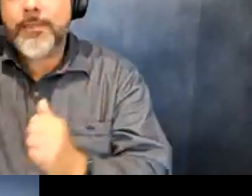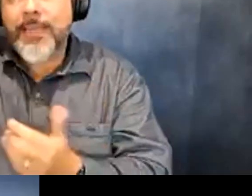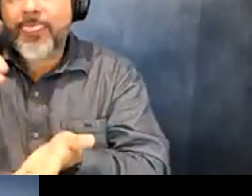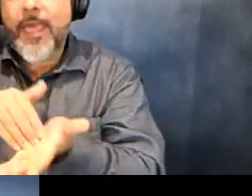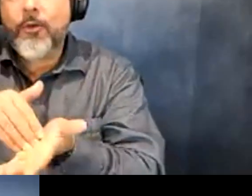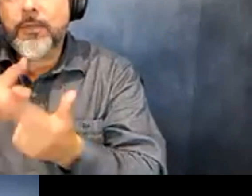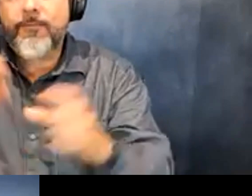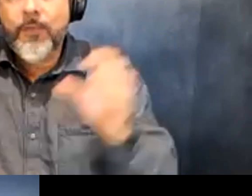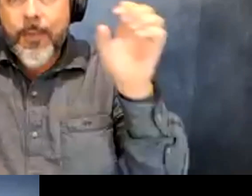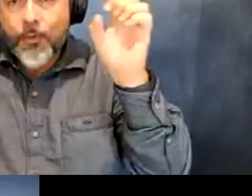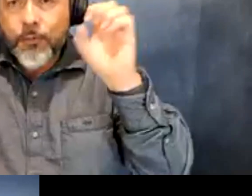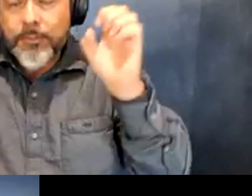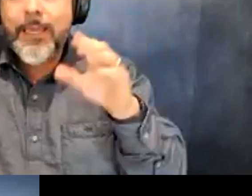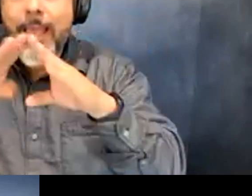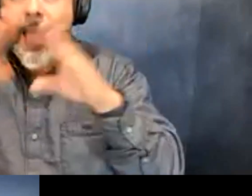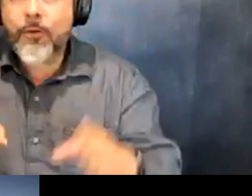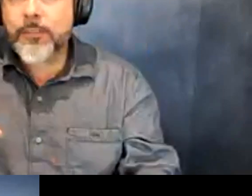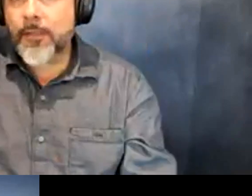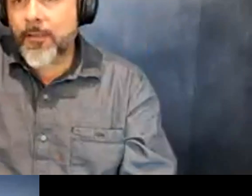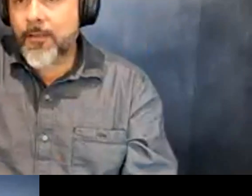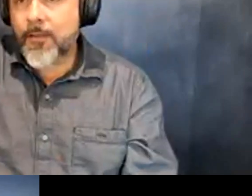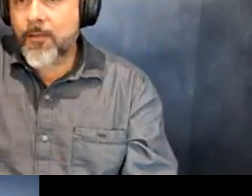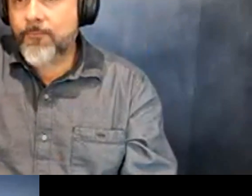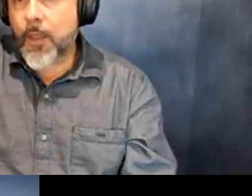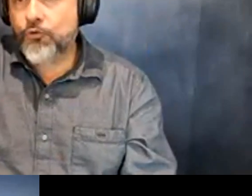emergency housing vouchers, and